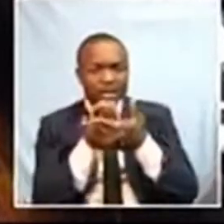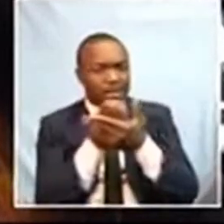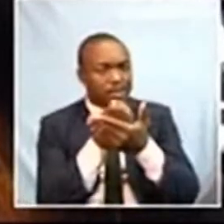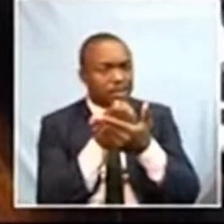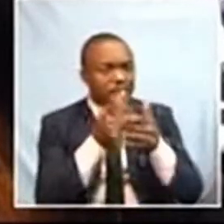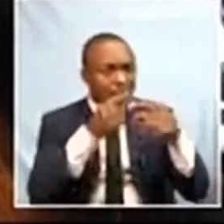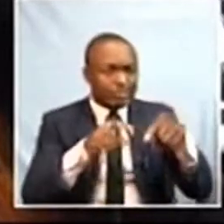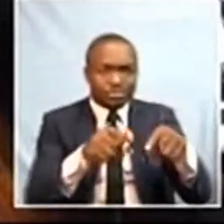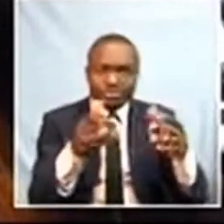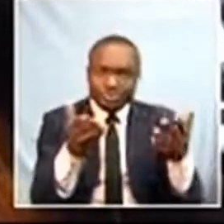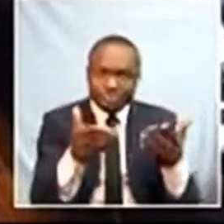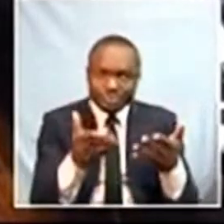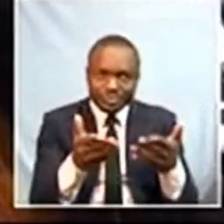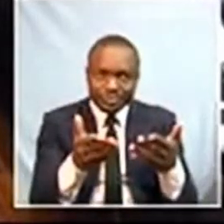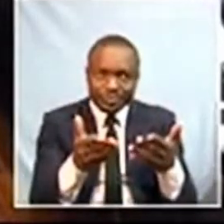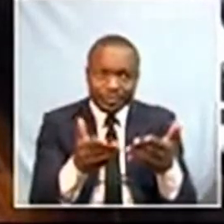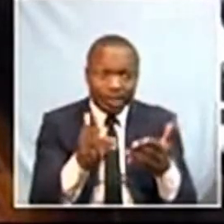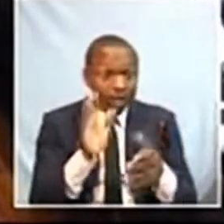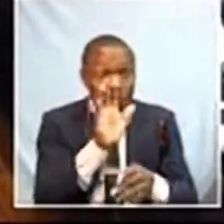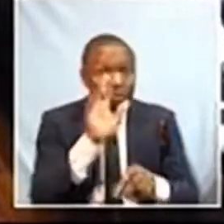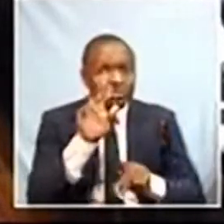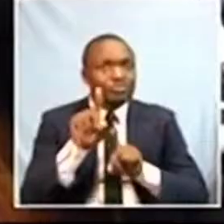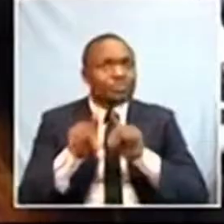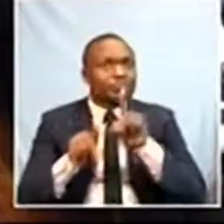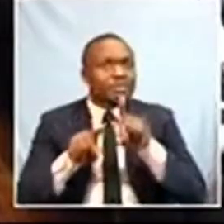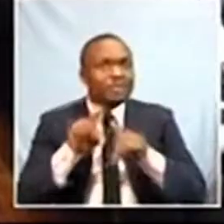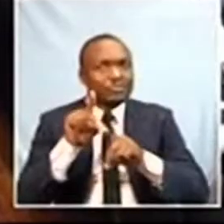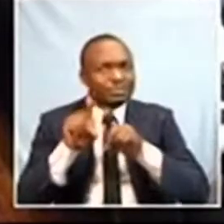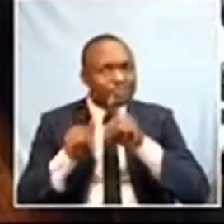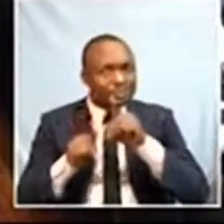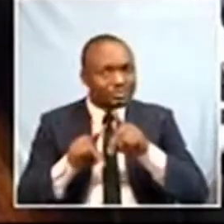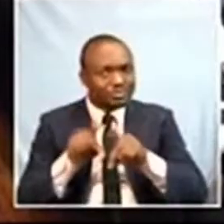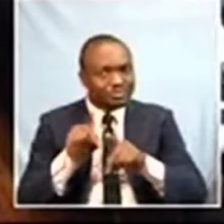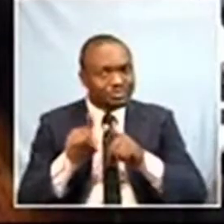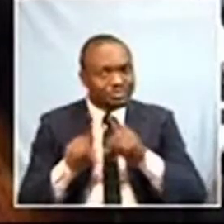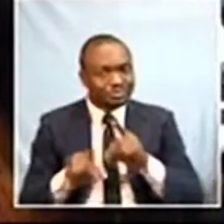is being done by your people.